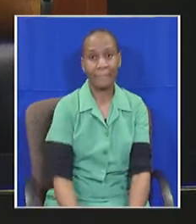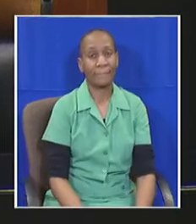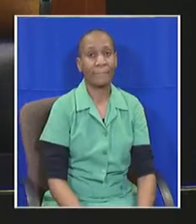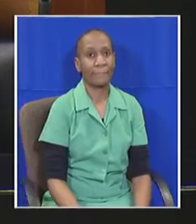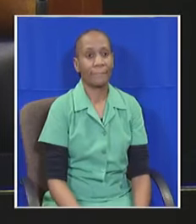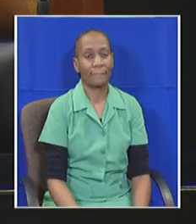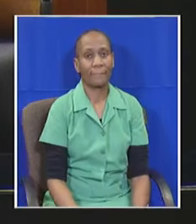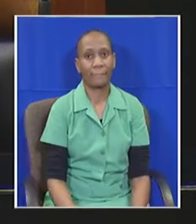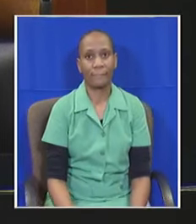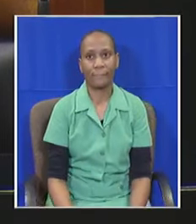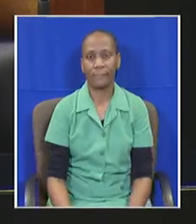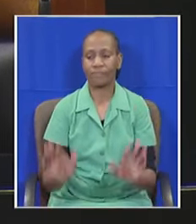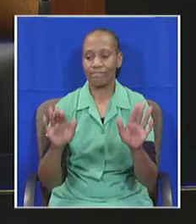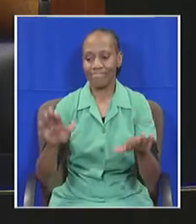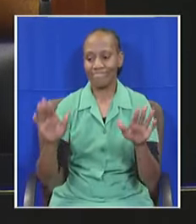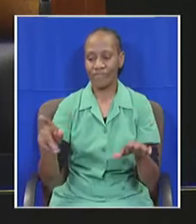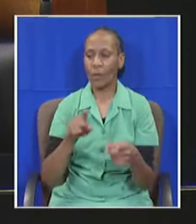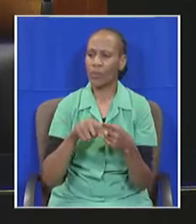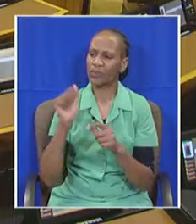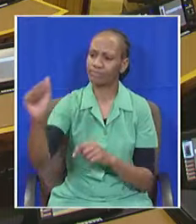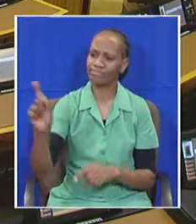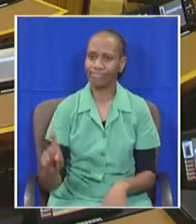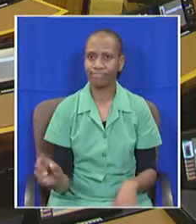Order, what's the Honourable Member's point of order?